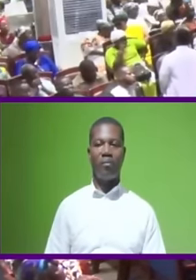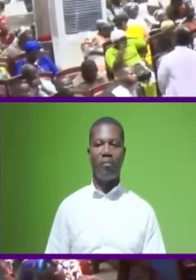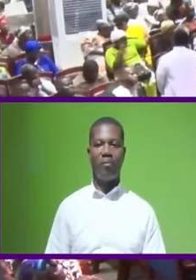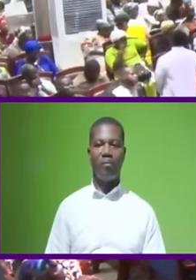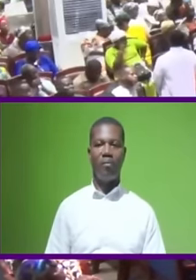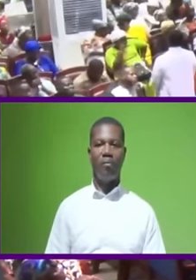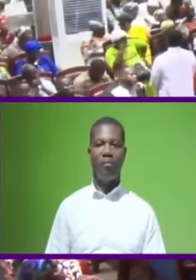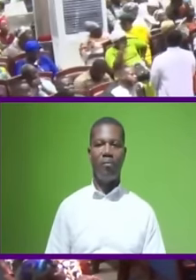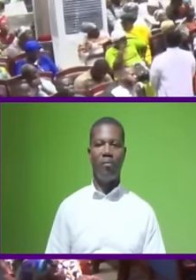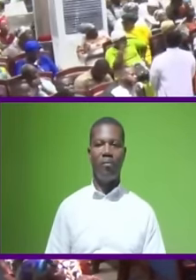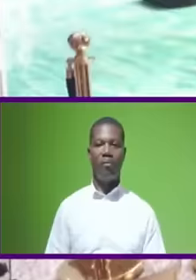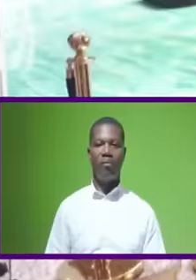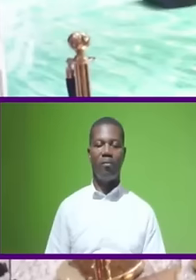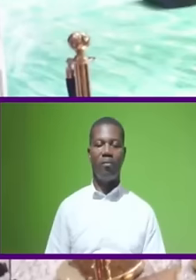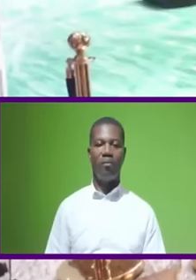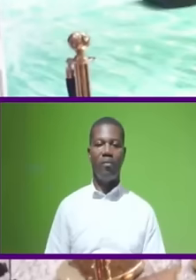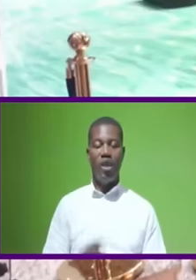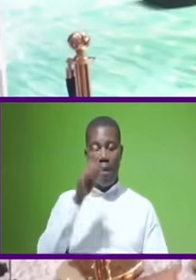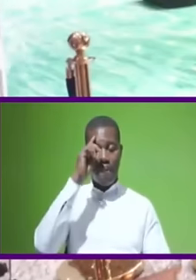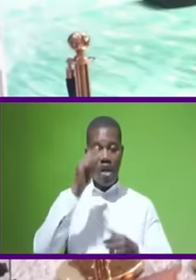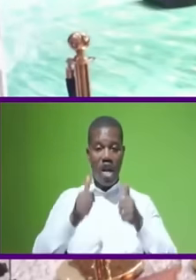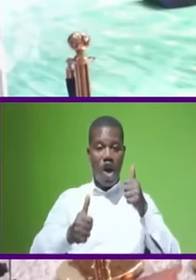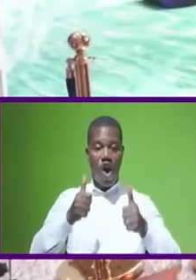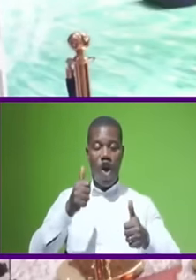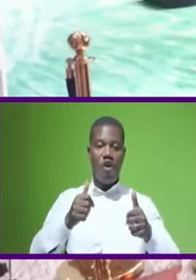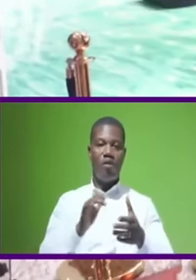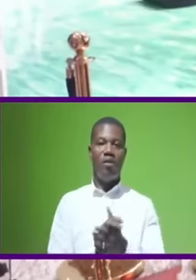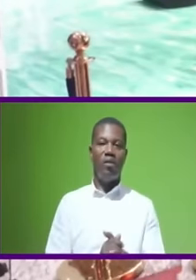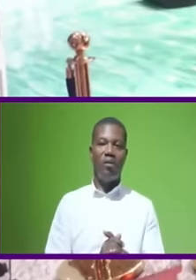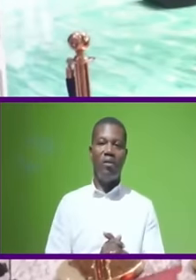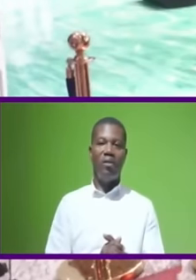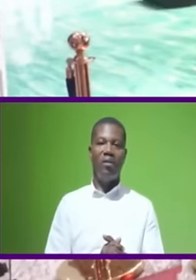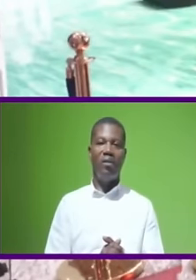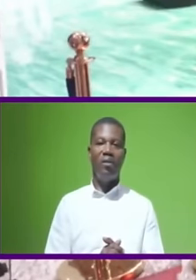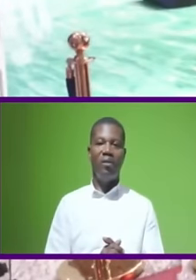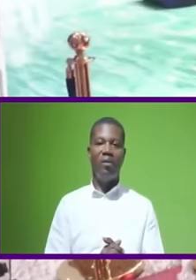love shall diminish. Every time. This is because